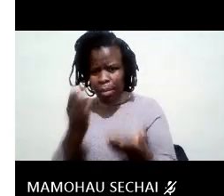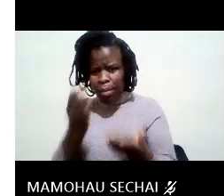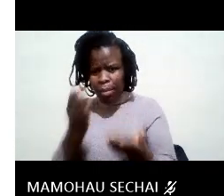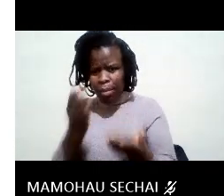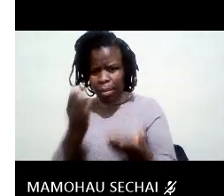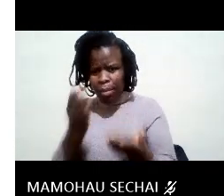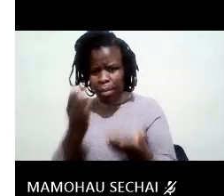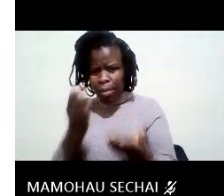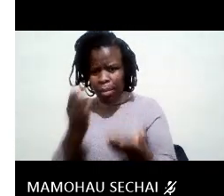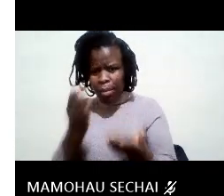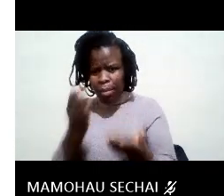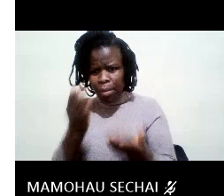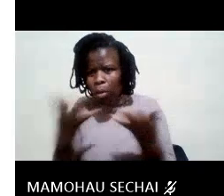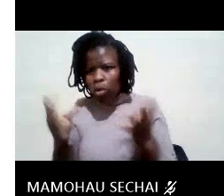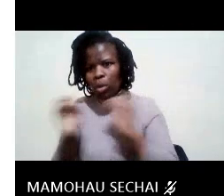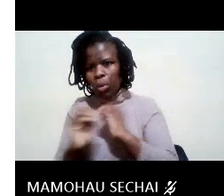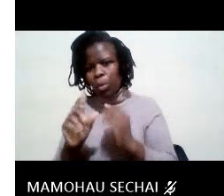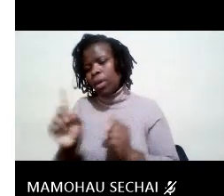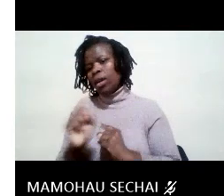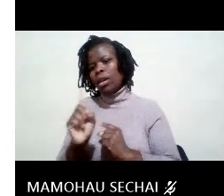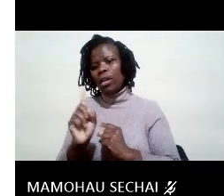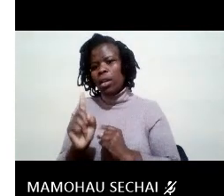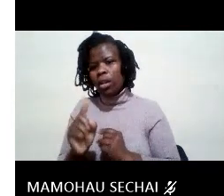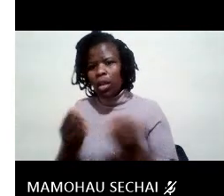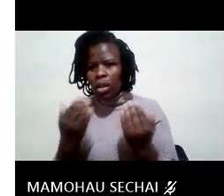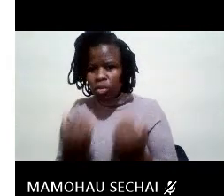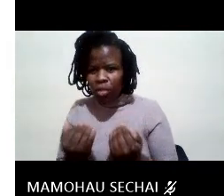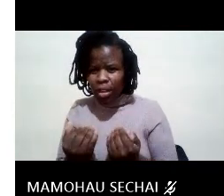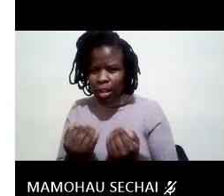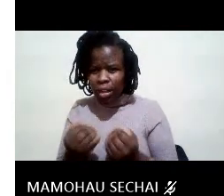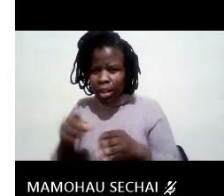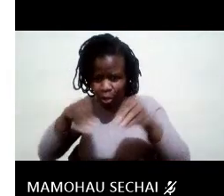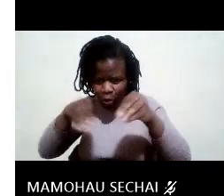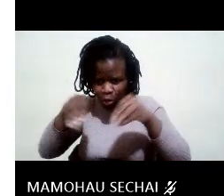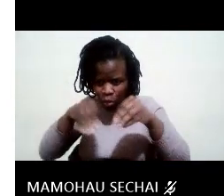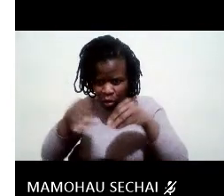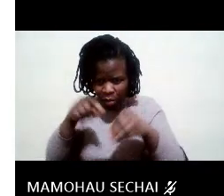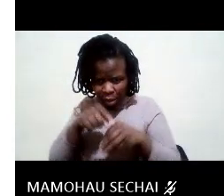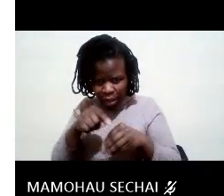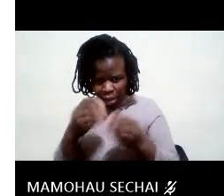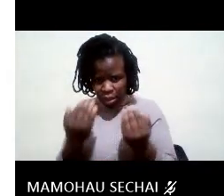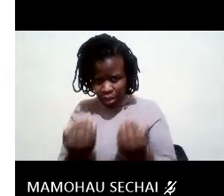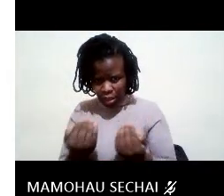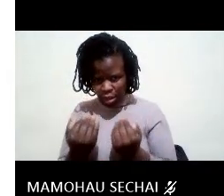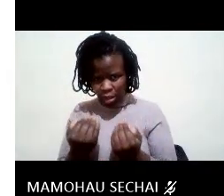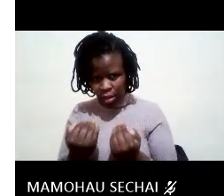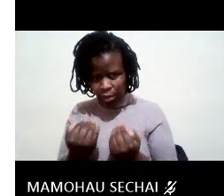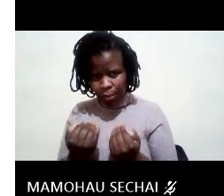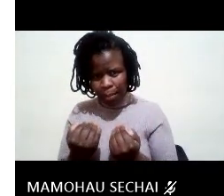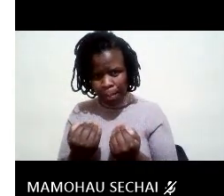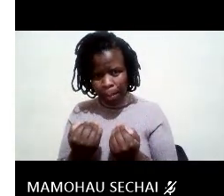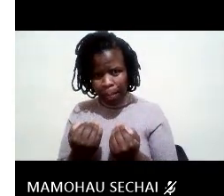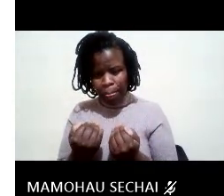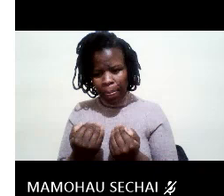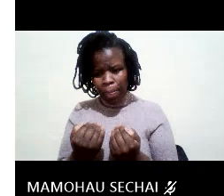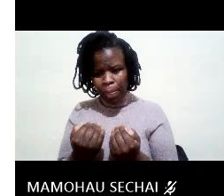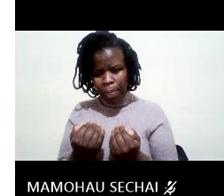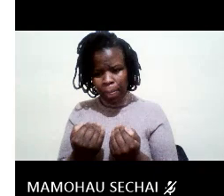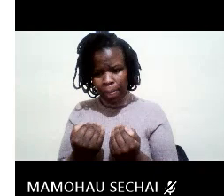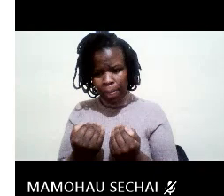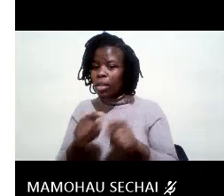like Onati and I noted, we've not been documenting these things in our settings, but we do know them from experience,